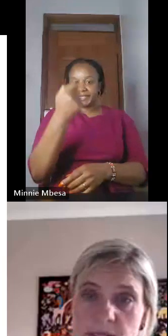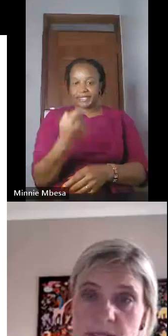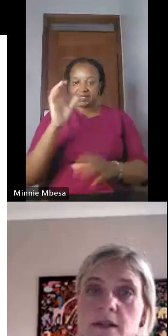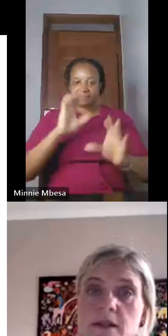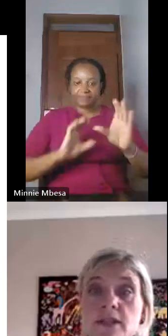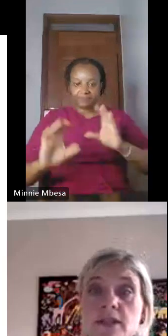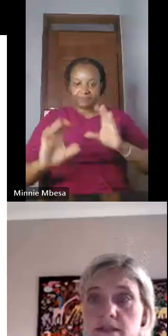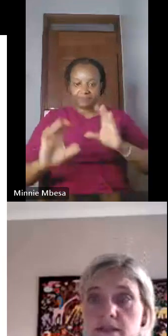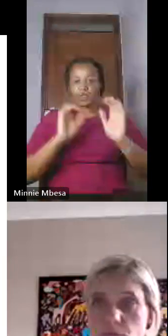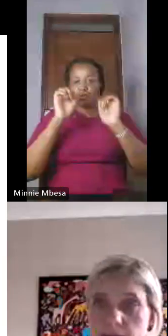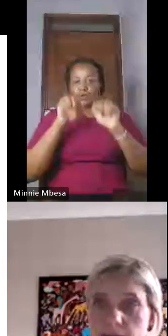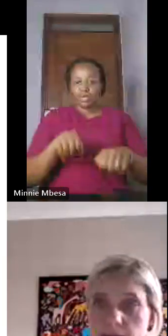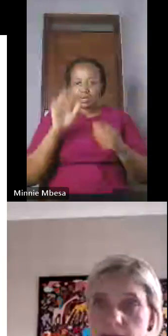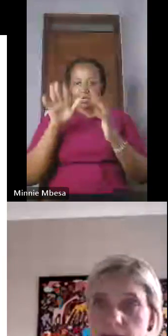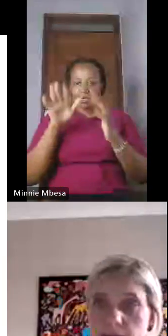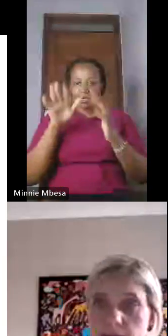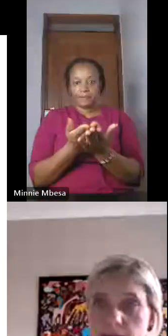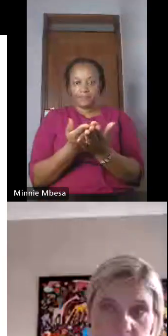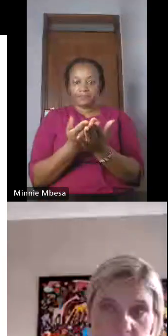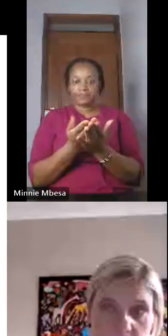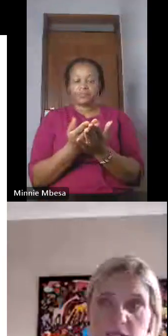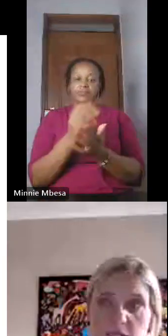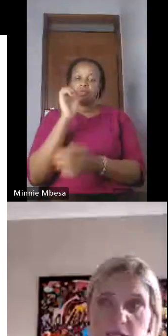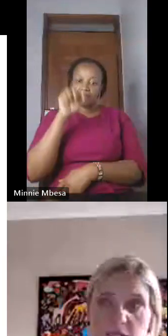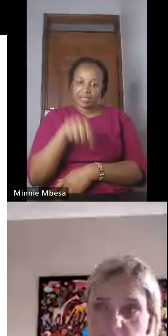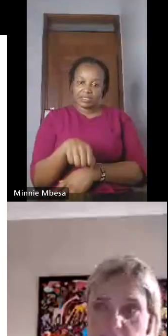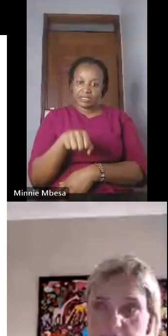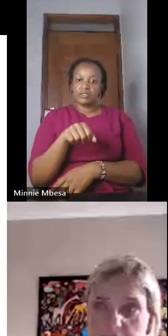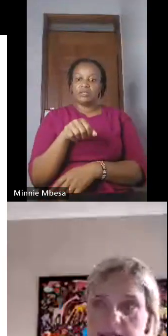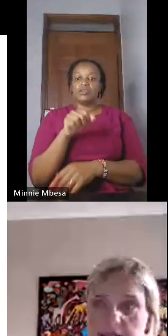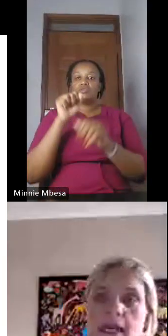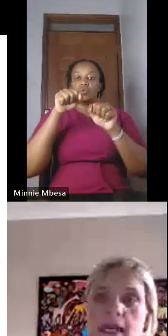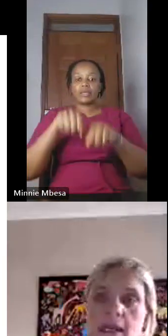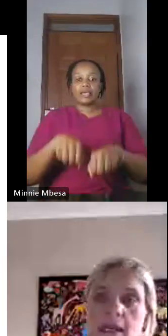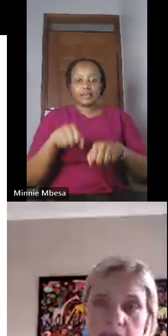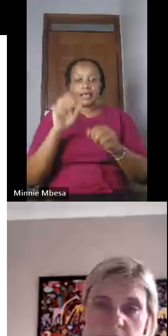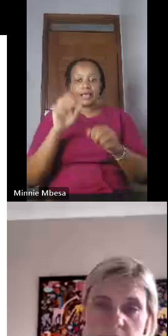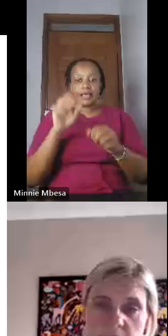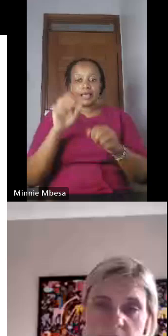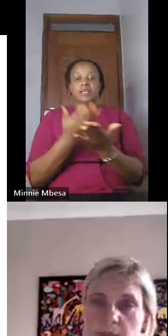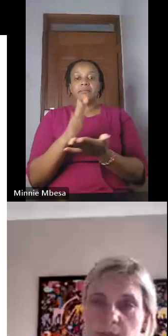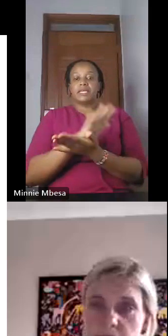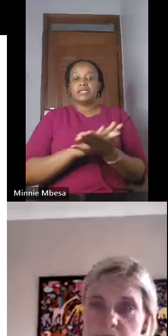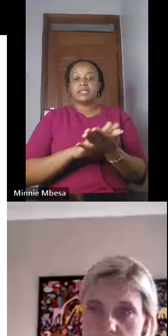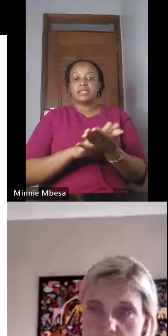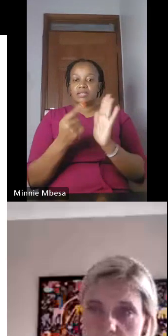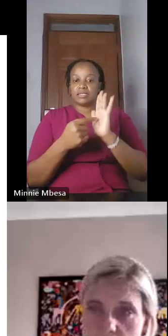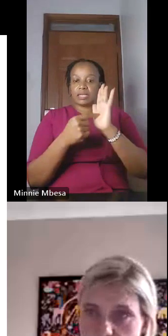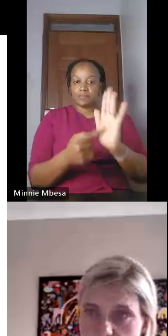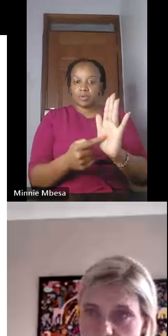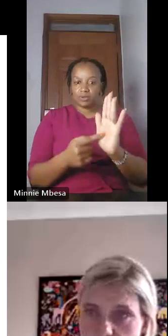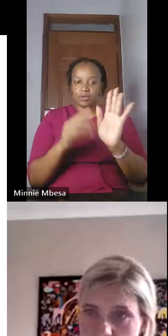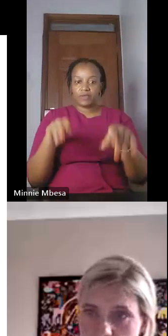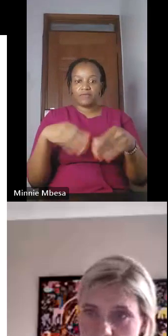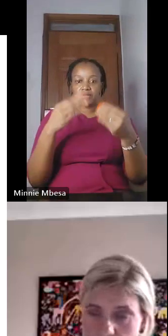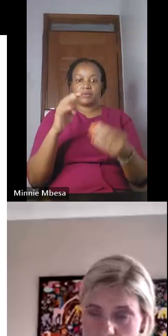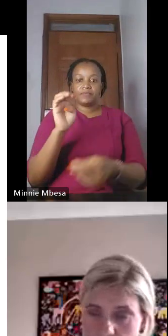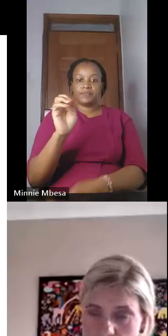apply. Okay, so yes, you may apply based on the example you applied. Emmanuel, I'm going to unmute